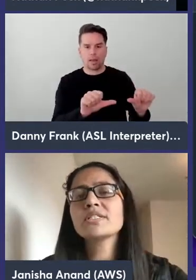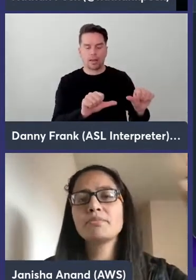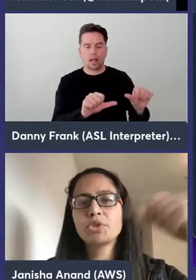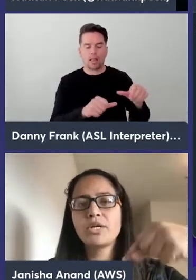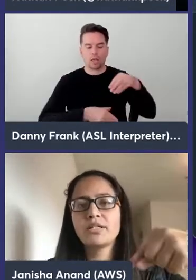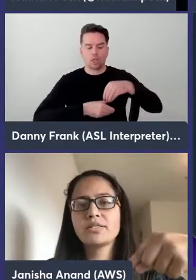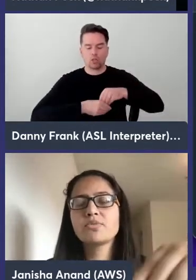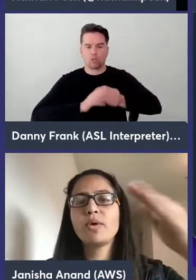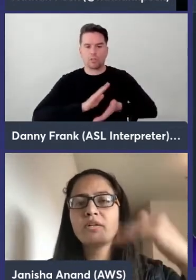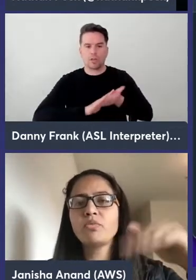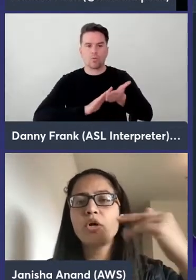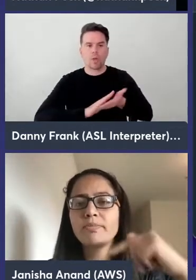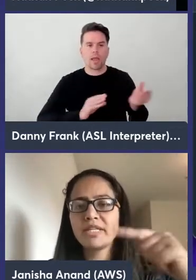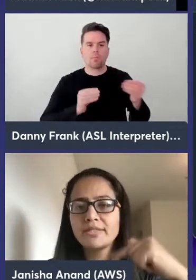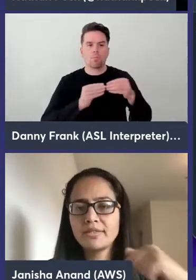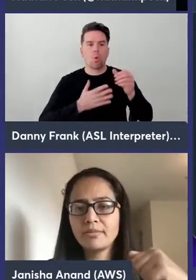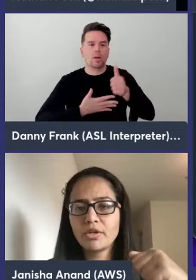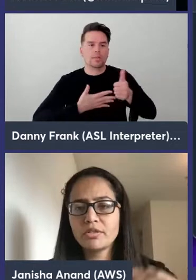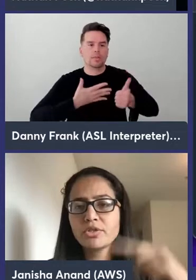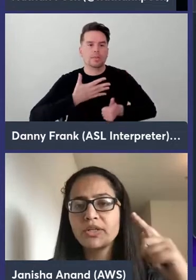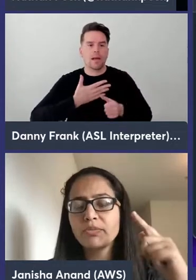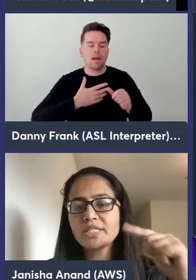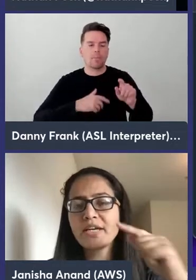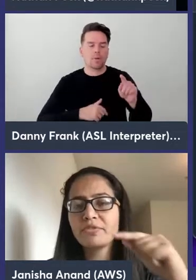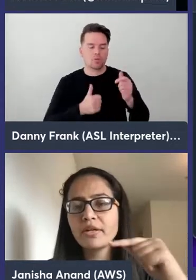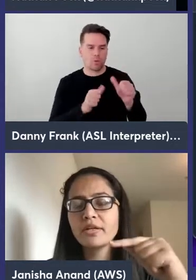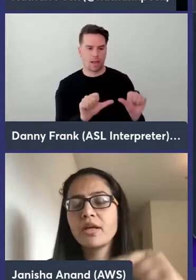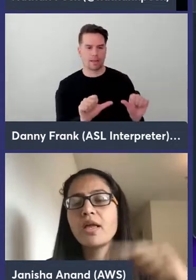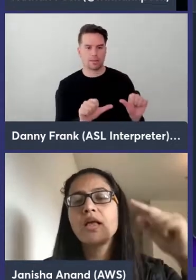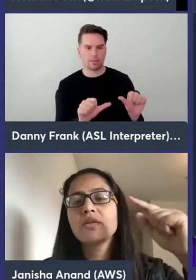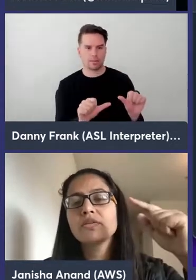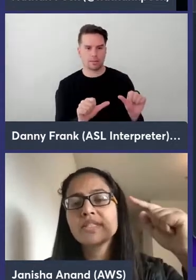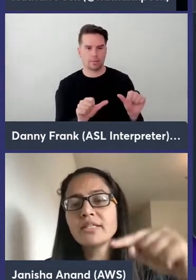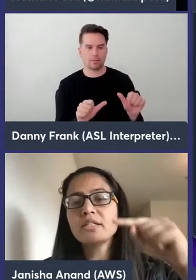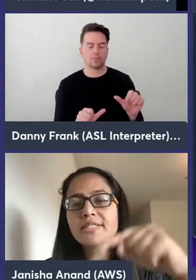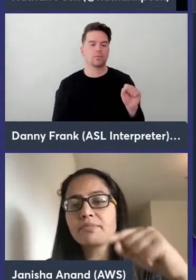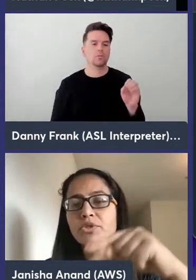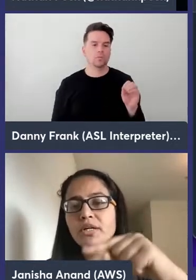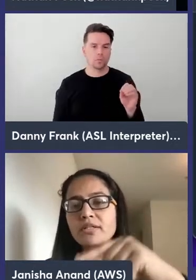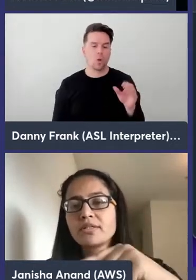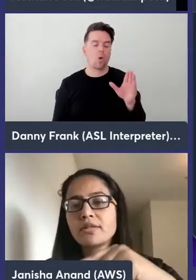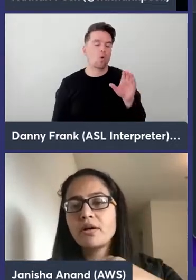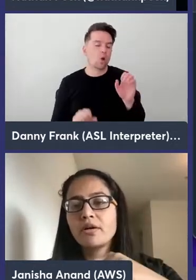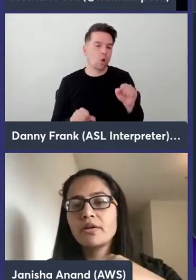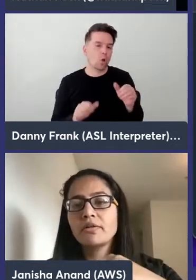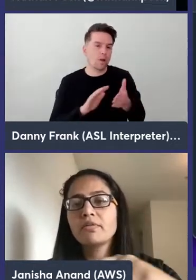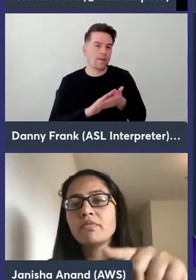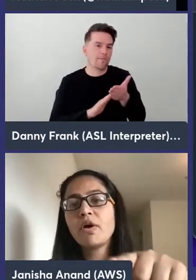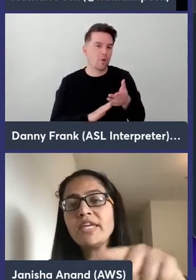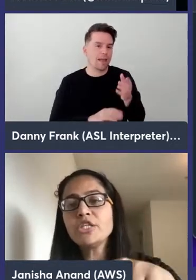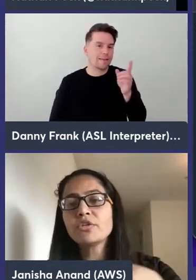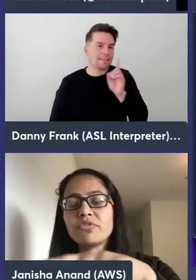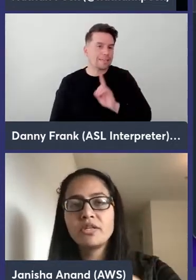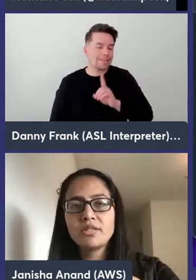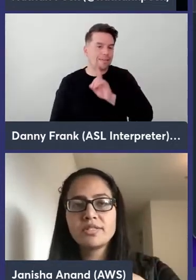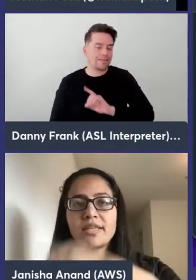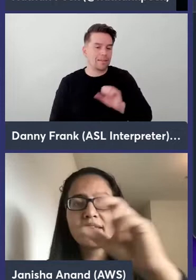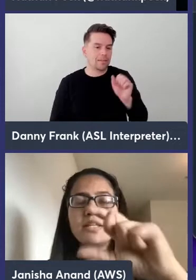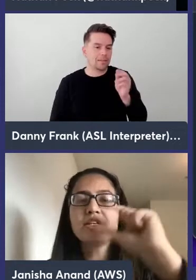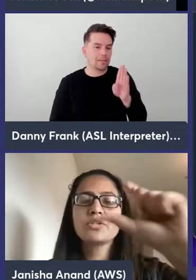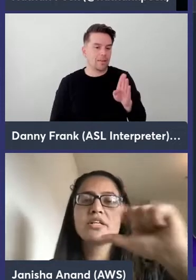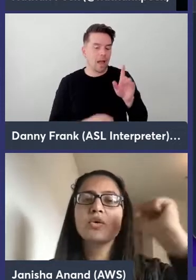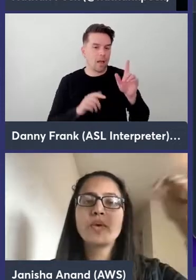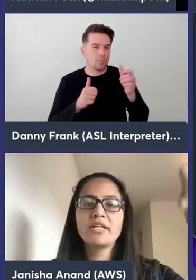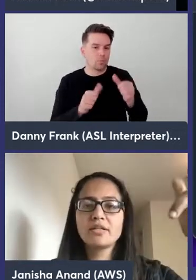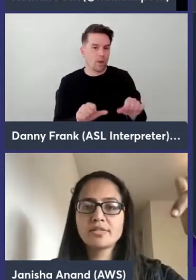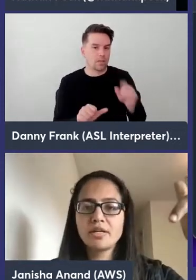more sub-trials, one on the base learner model. So it must have run single sub-trials on each of these, and then